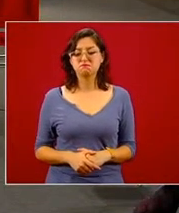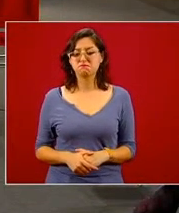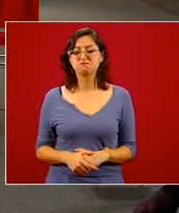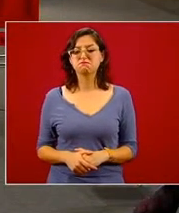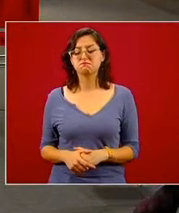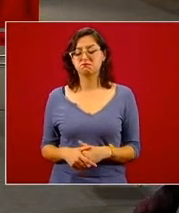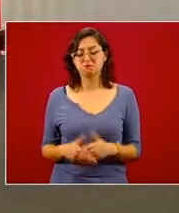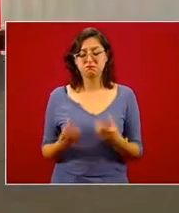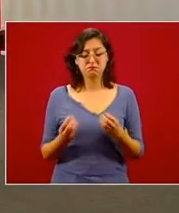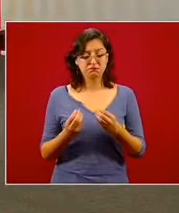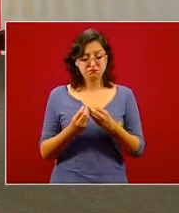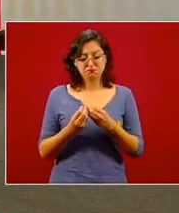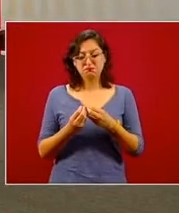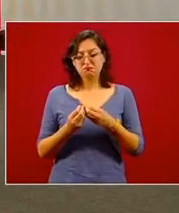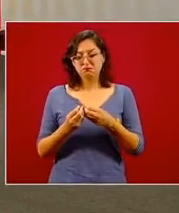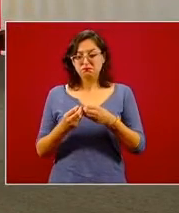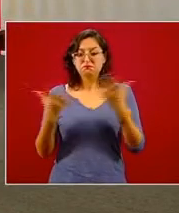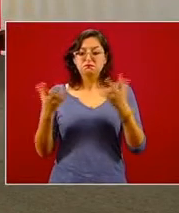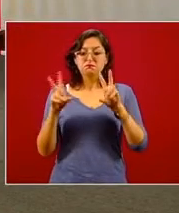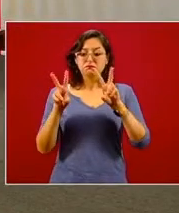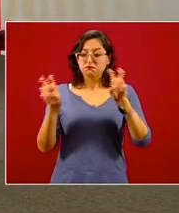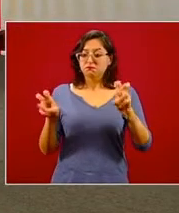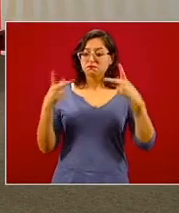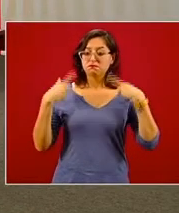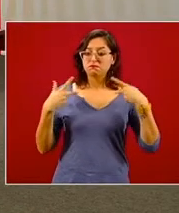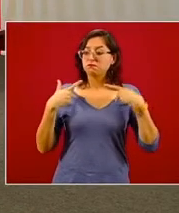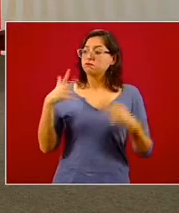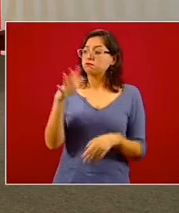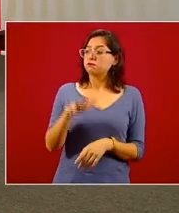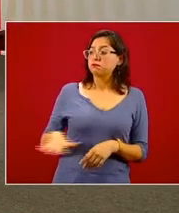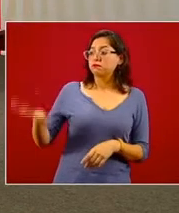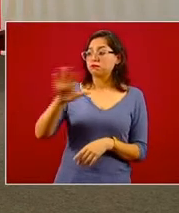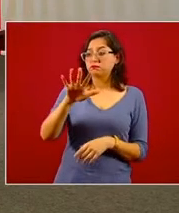taken? Yeah, definitely the